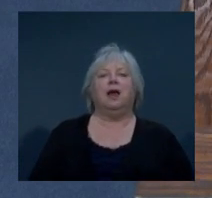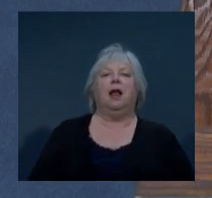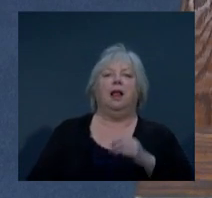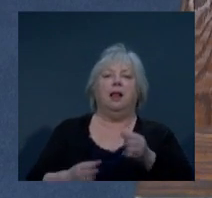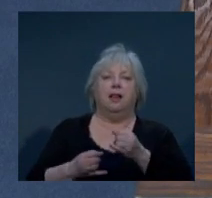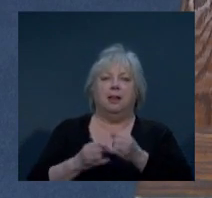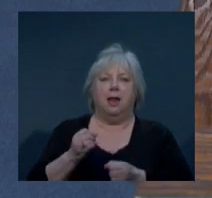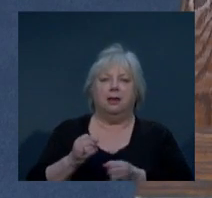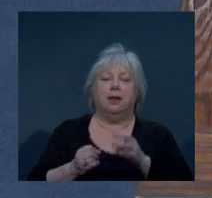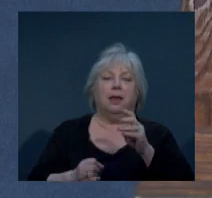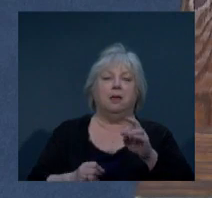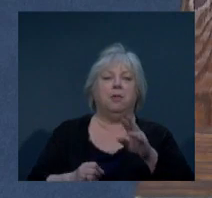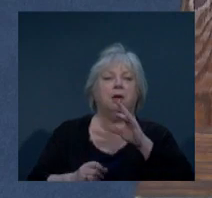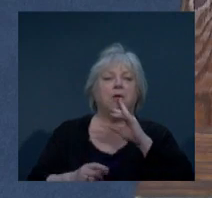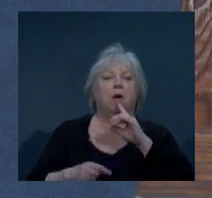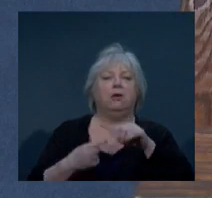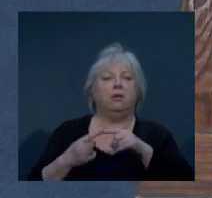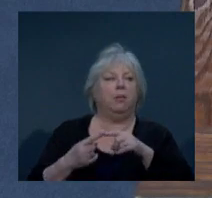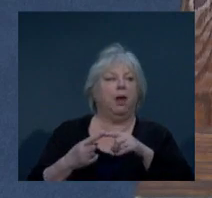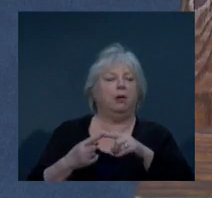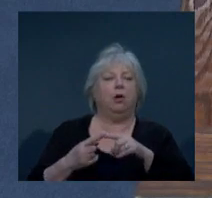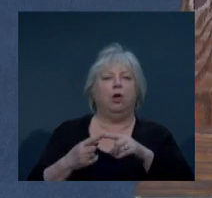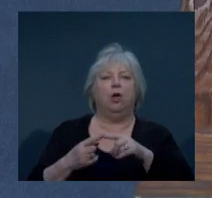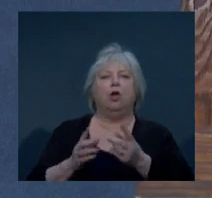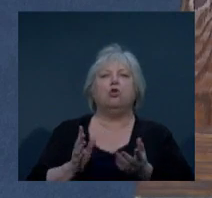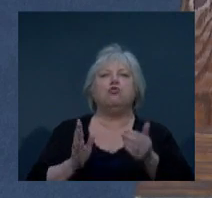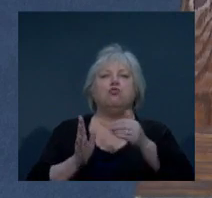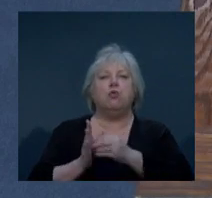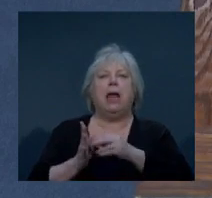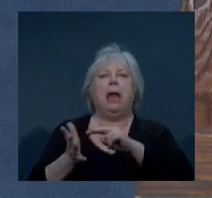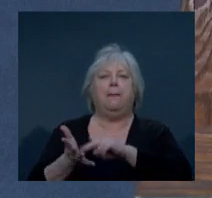Lastly, the mayor speaks of repurposing,